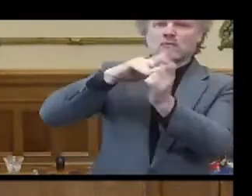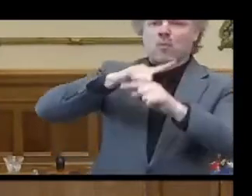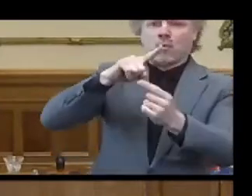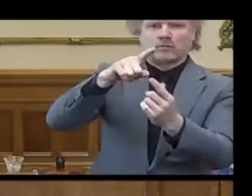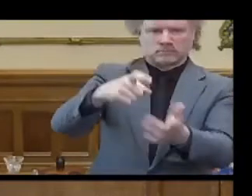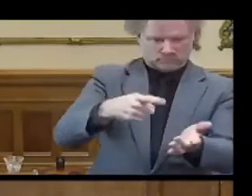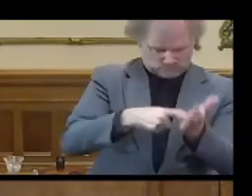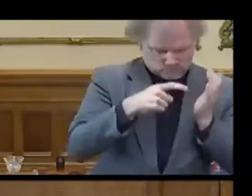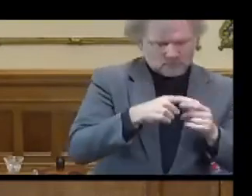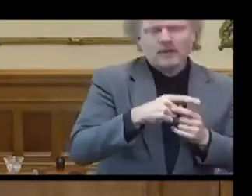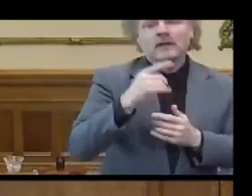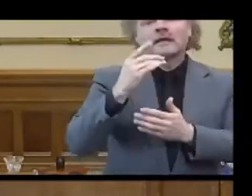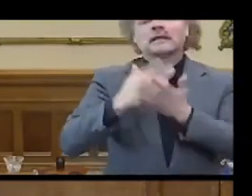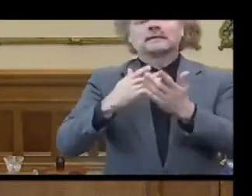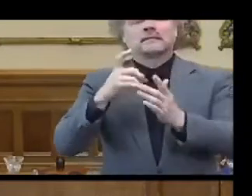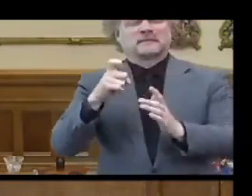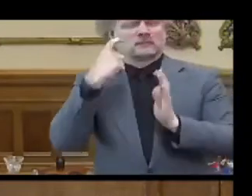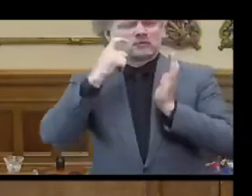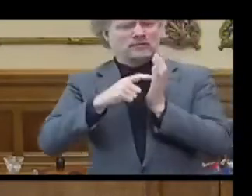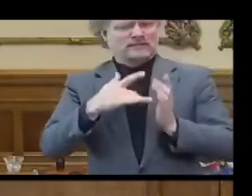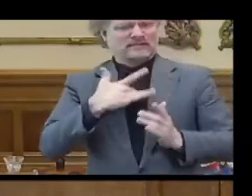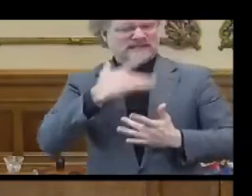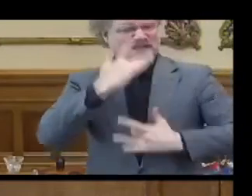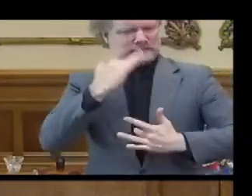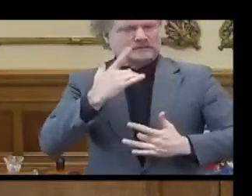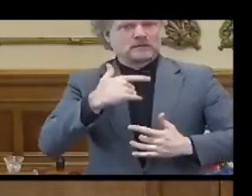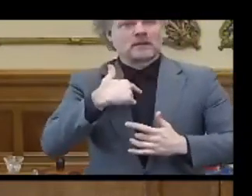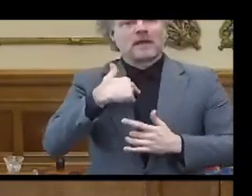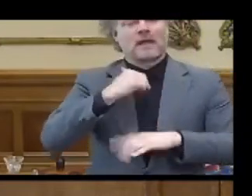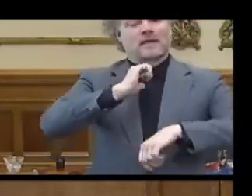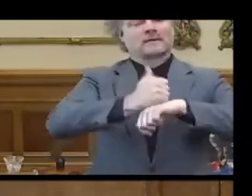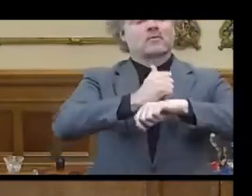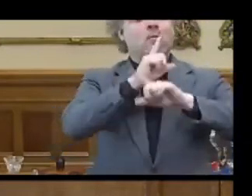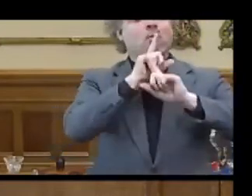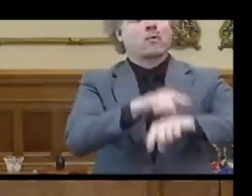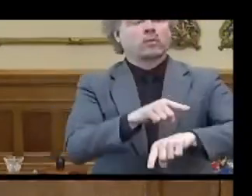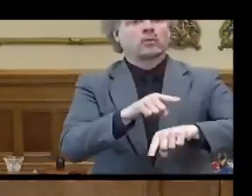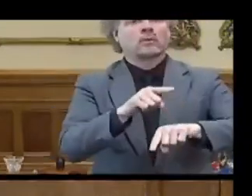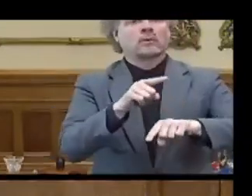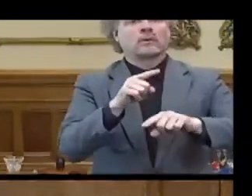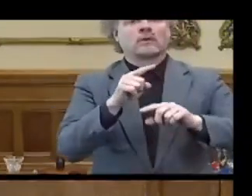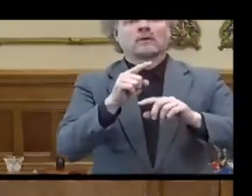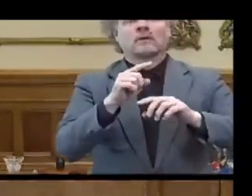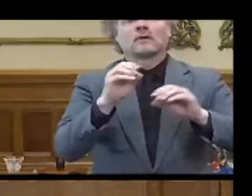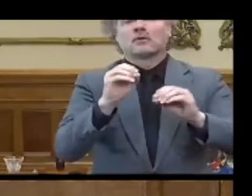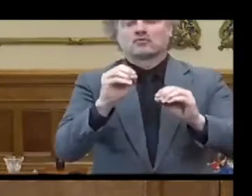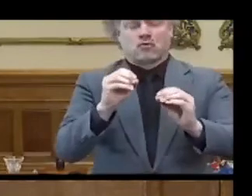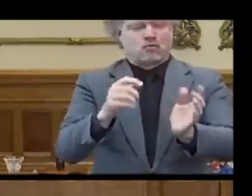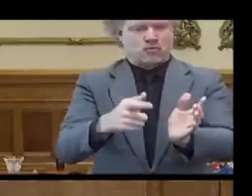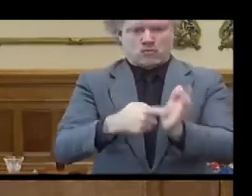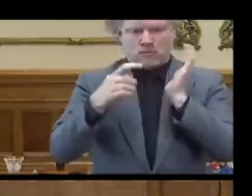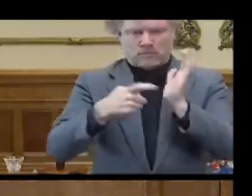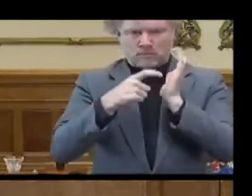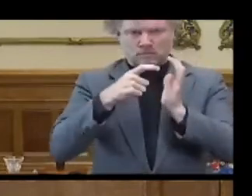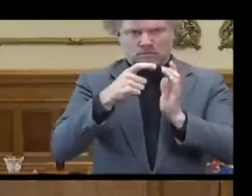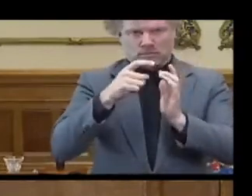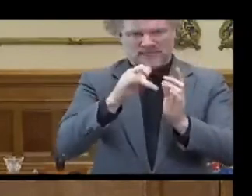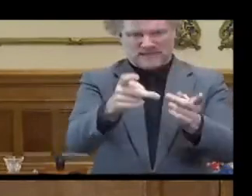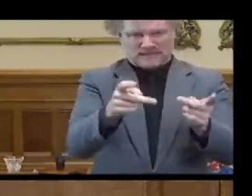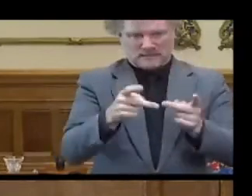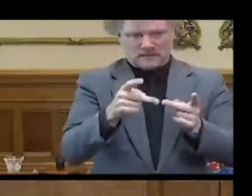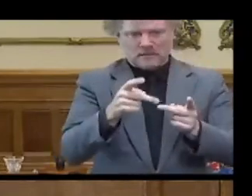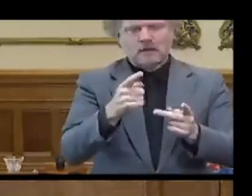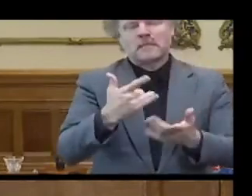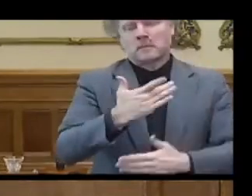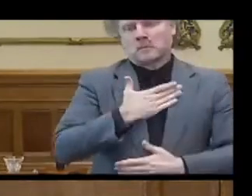you have to be symptomatic. Because I have that standing order, if there's no particular requirements, a site may be willing